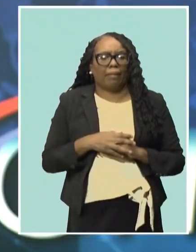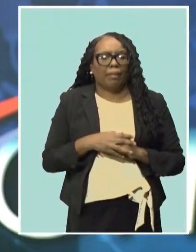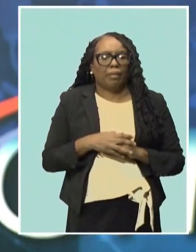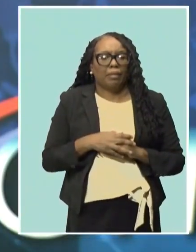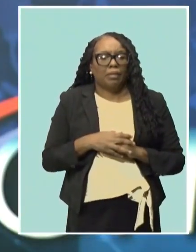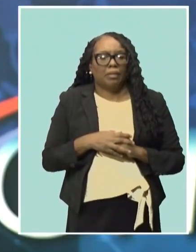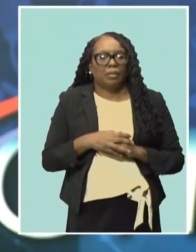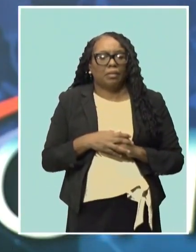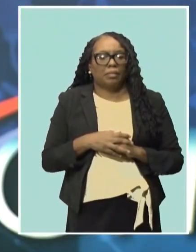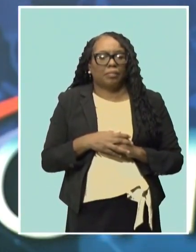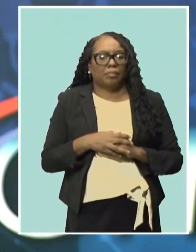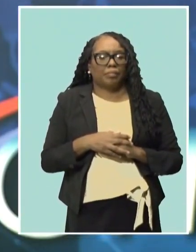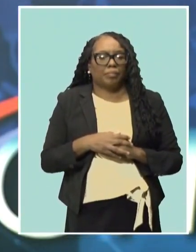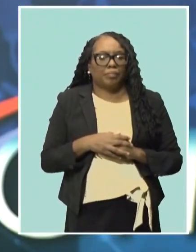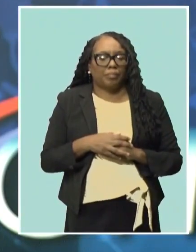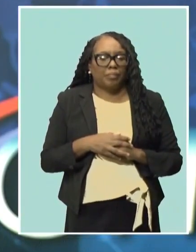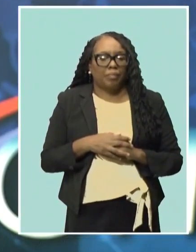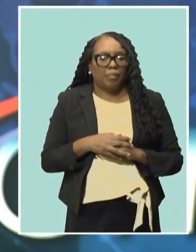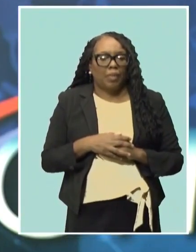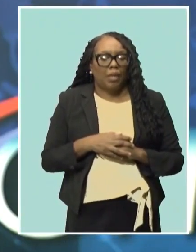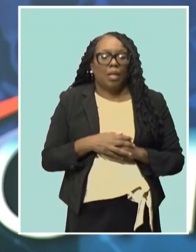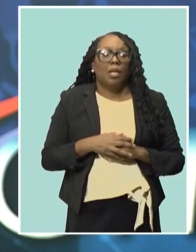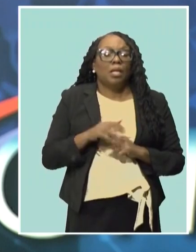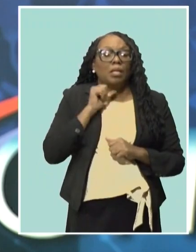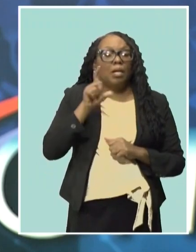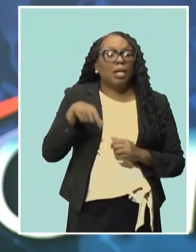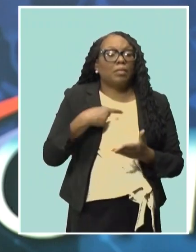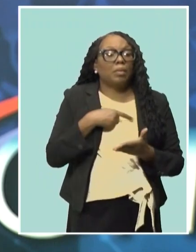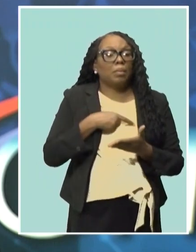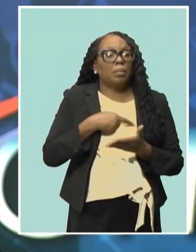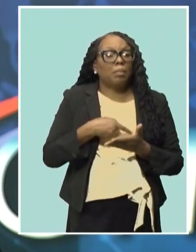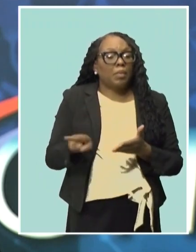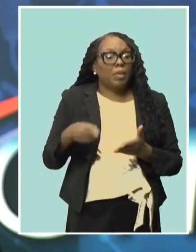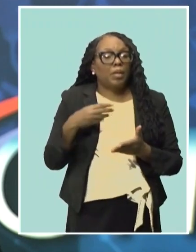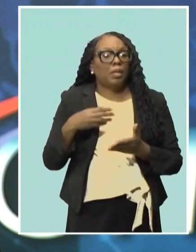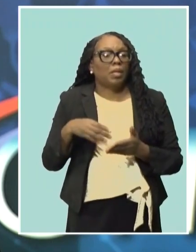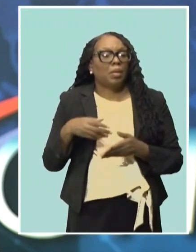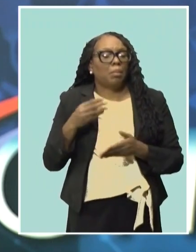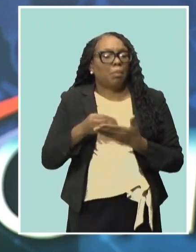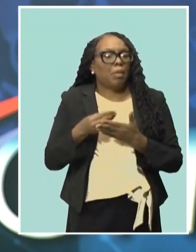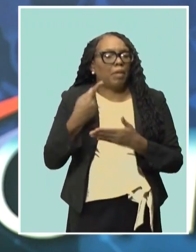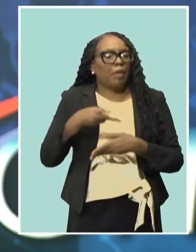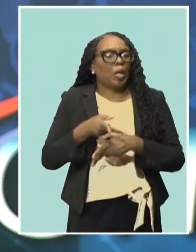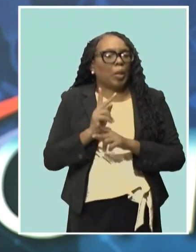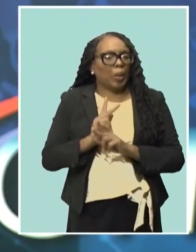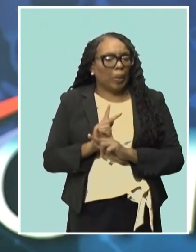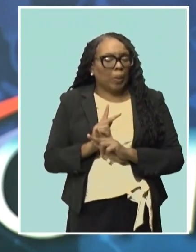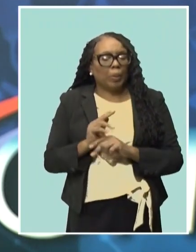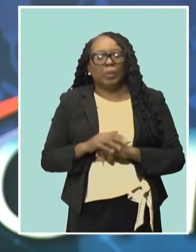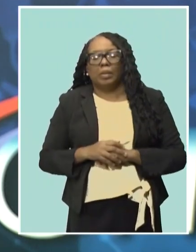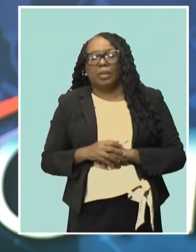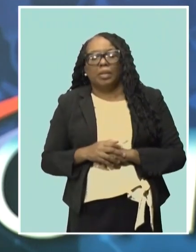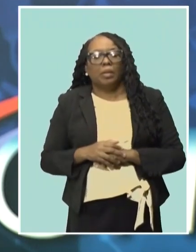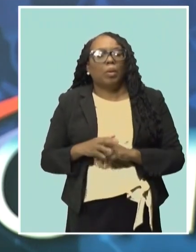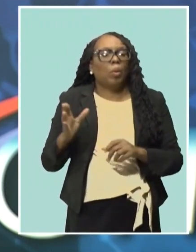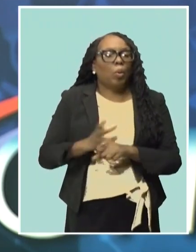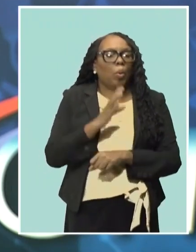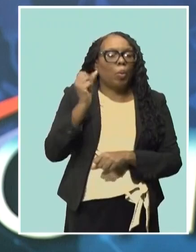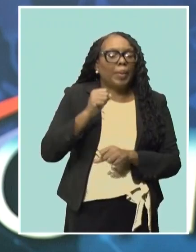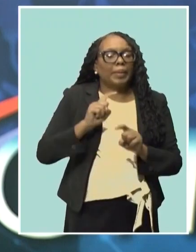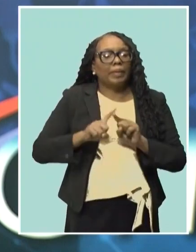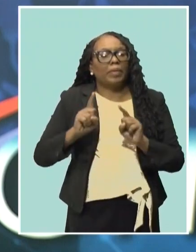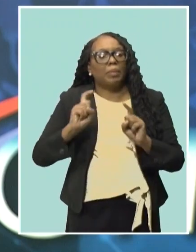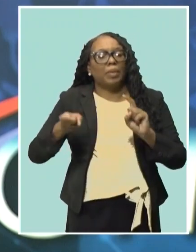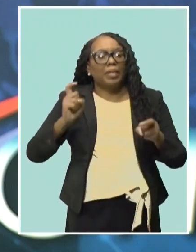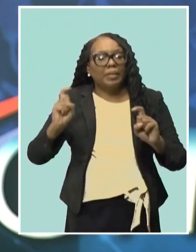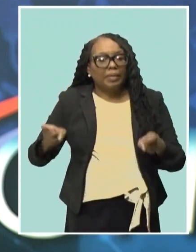No loan payments for the next 3 months and a 40-inch television. Those were the top prizes at stake in the recently held